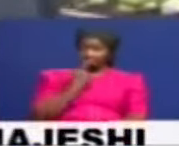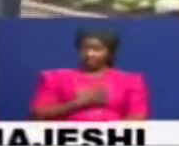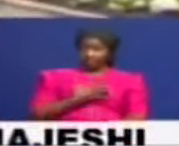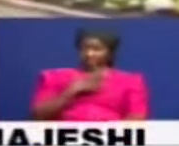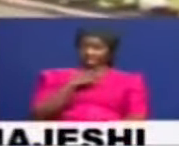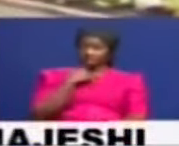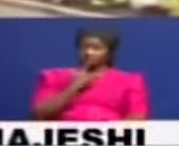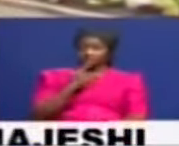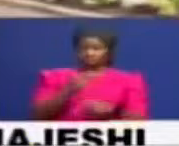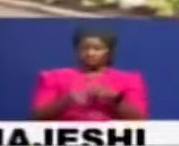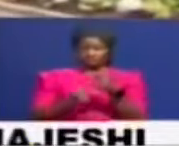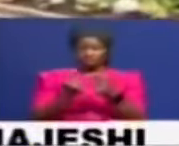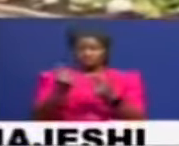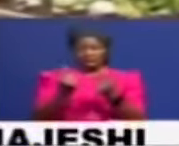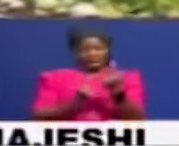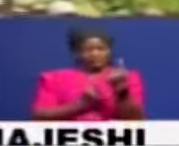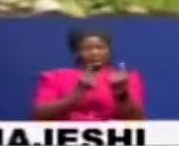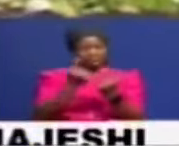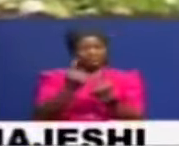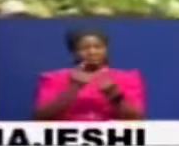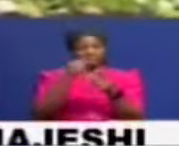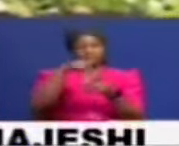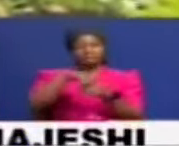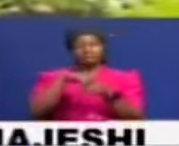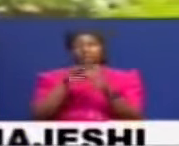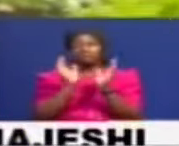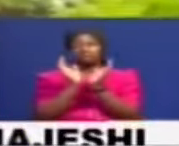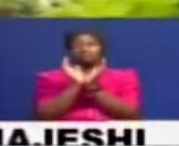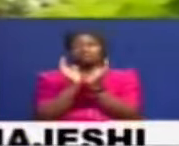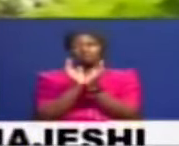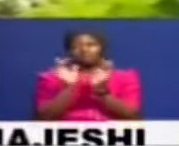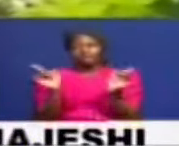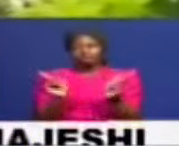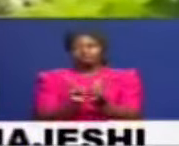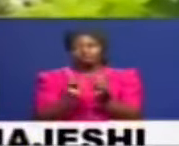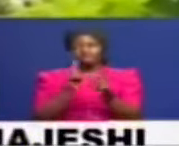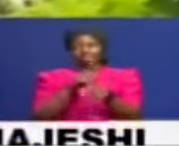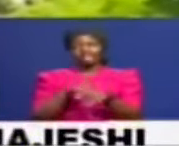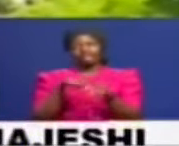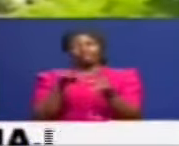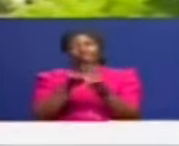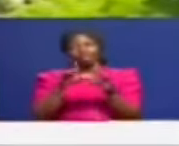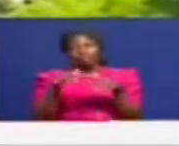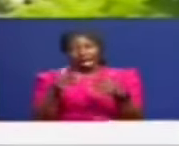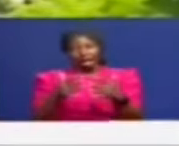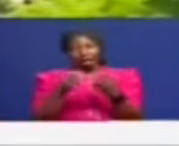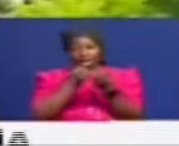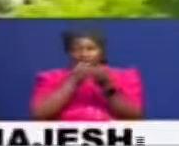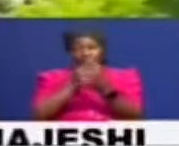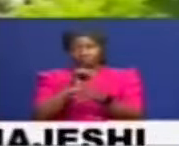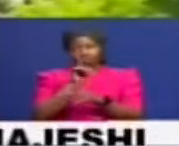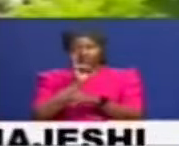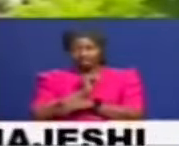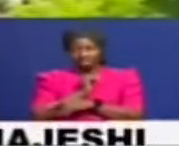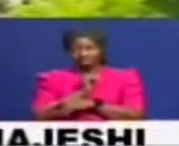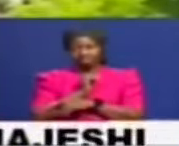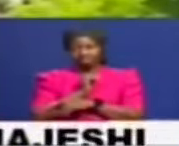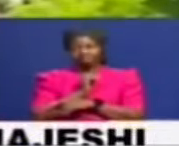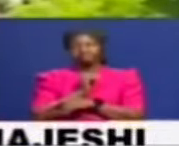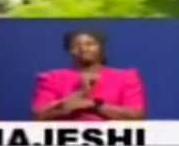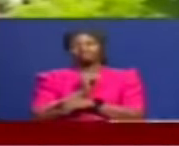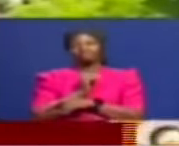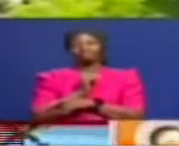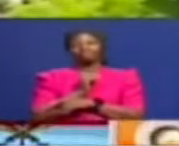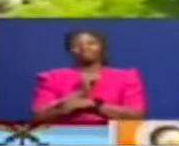in Kiaya. So, in a nutshell, that is the program then. And that is what is expected to take place for the next